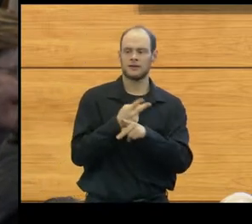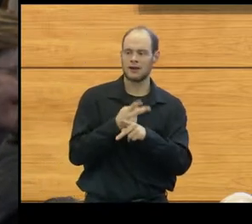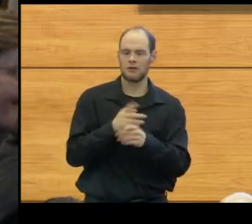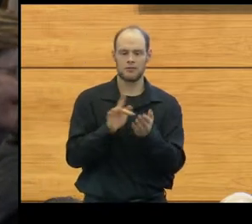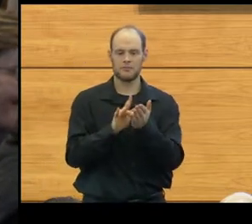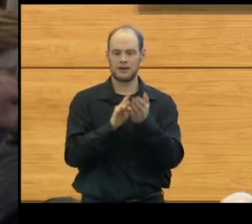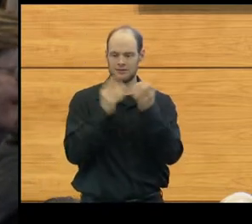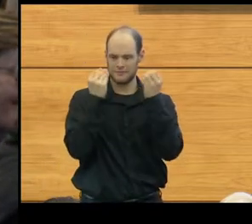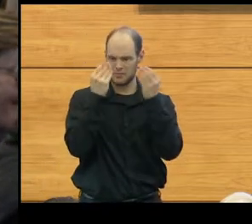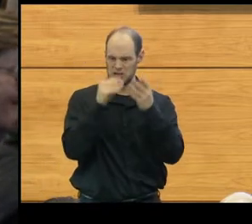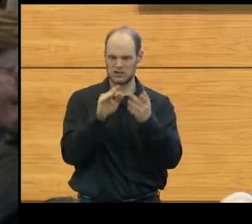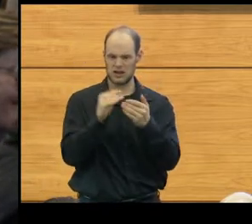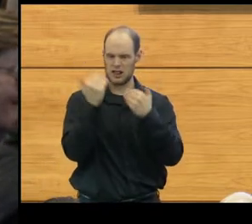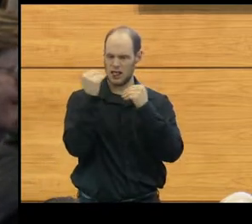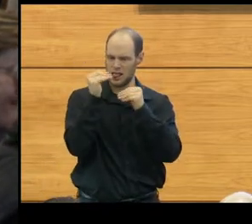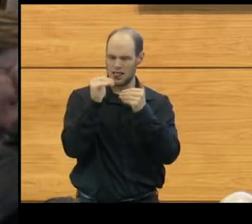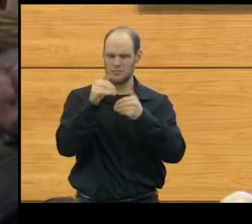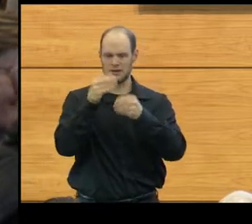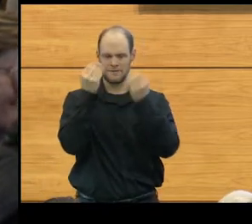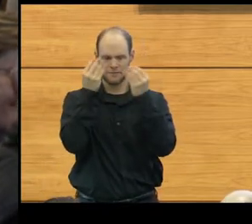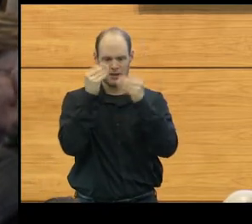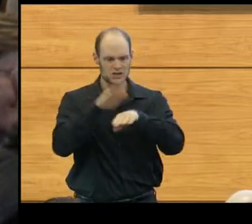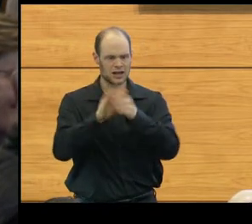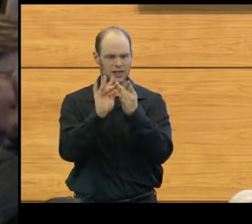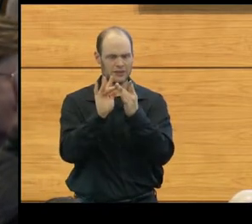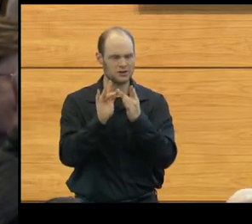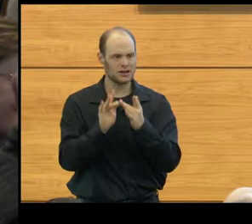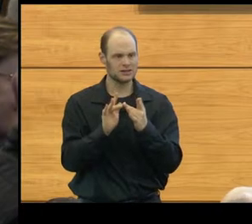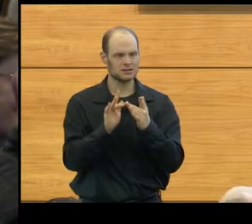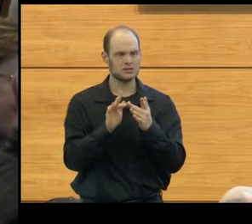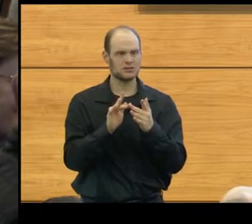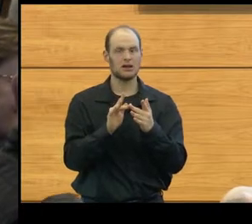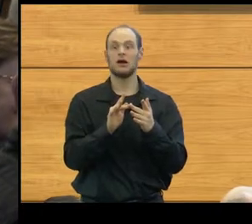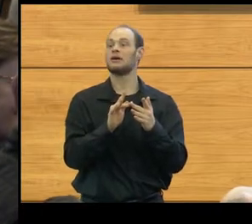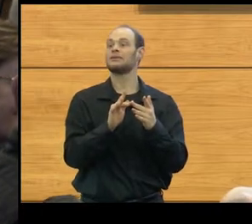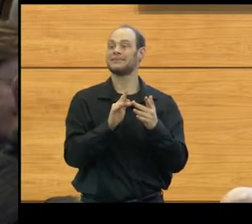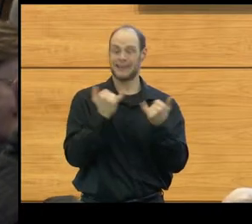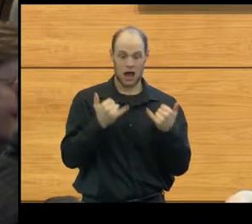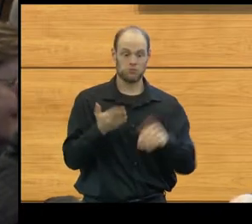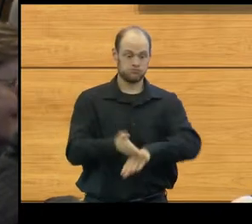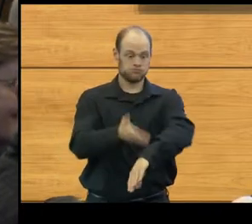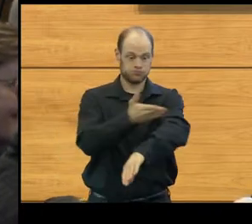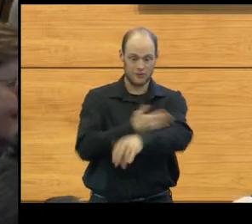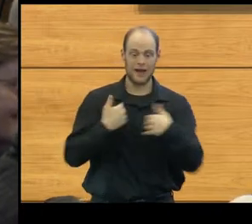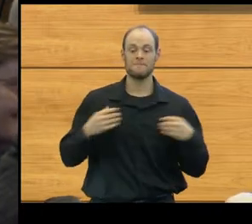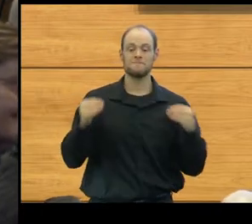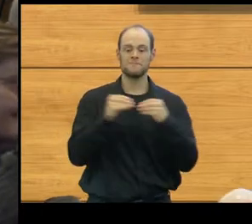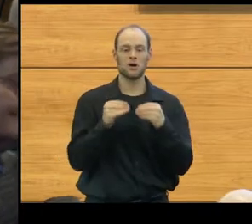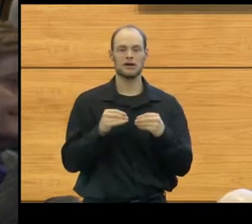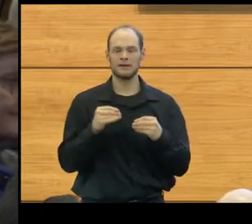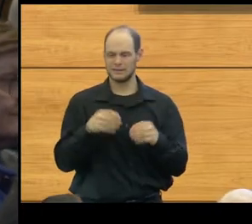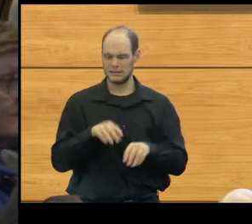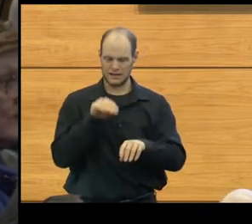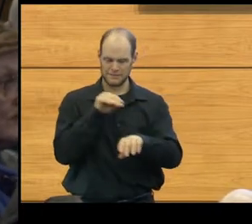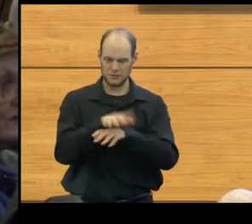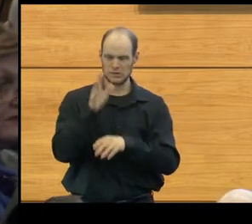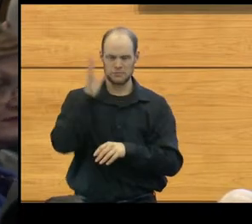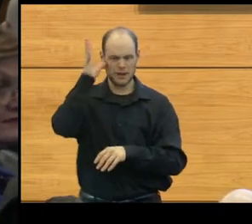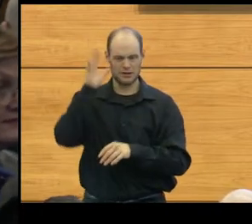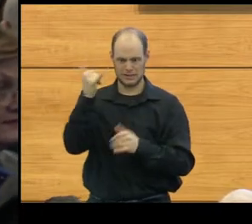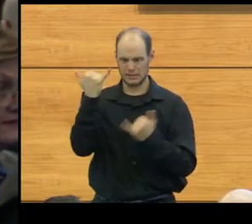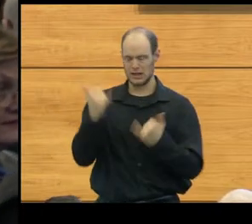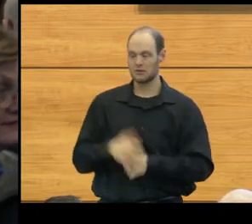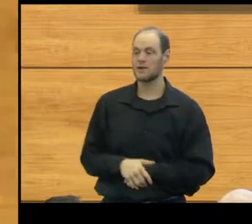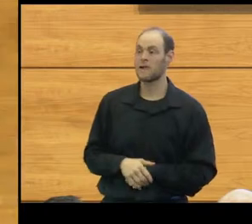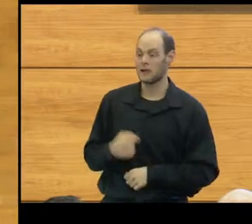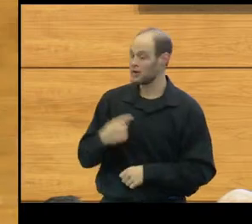medical information on the internet, for example? Has that prompted more sort of out-of-the-box questions from parents and from the public? Or, yeah. Well, first